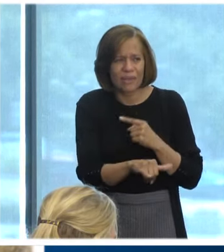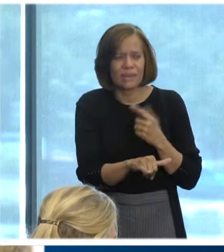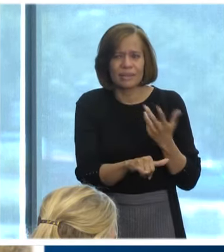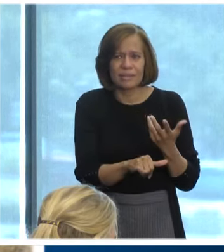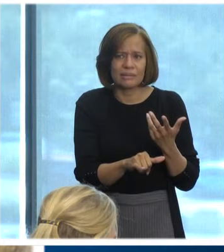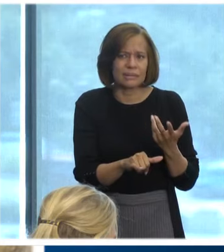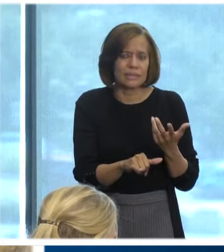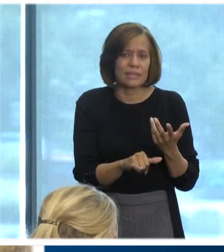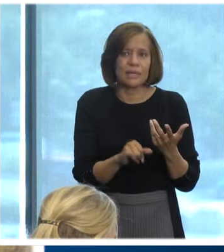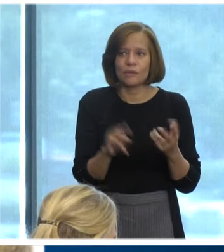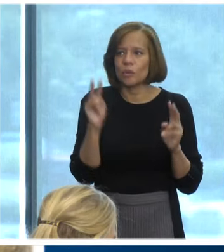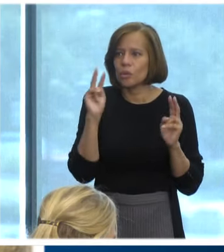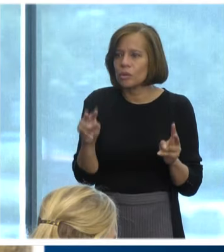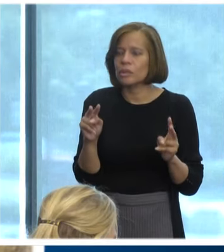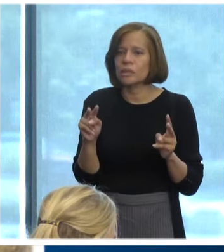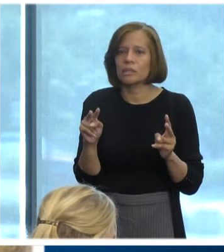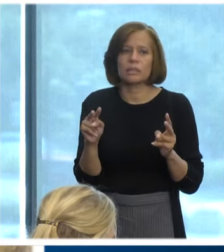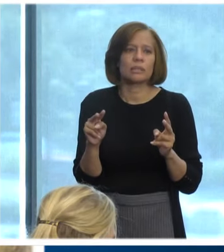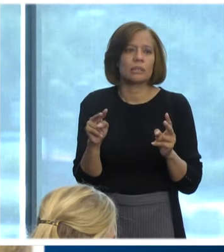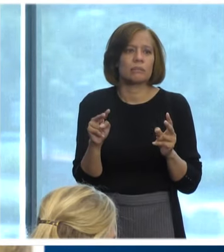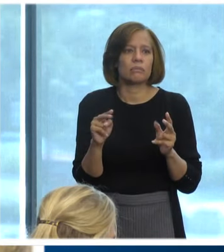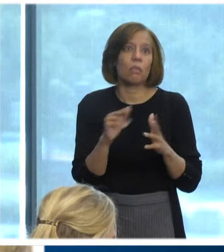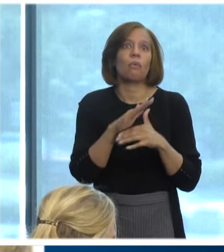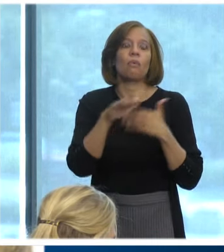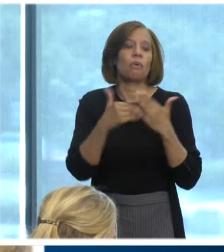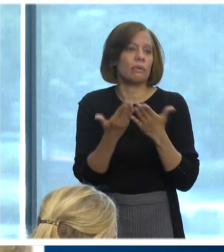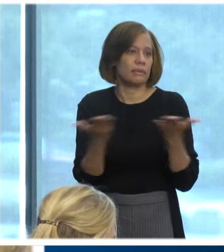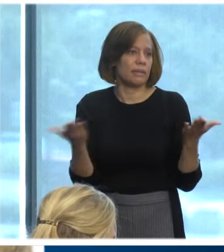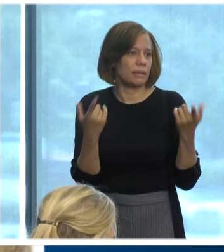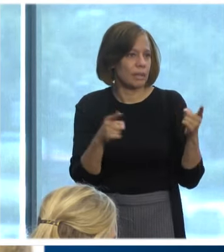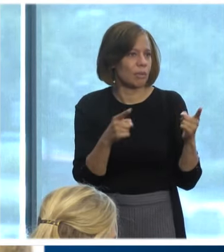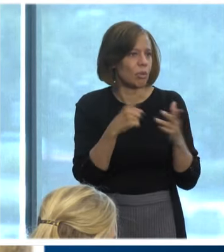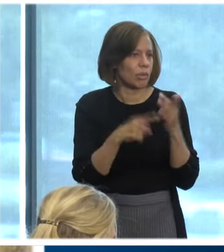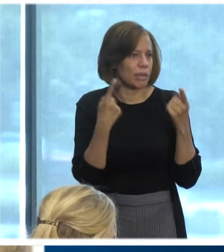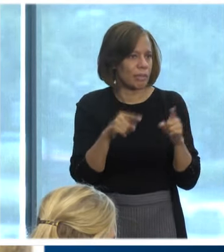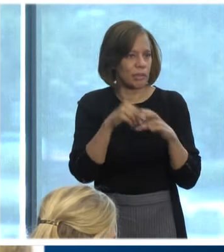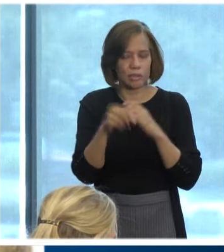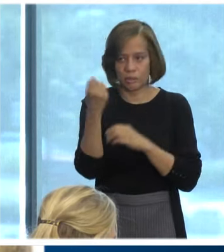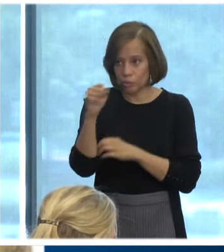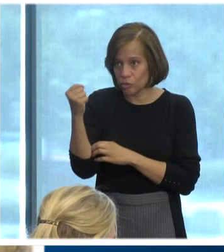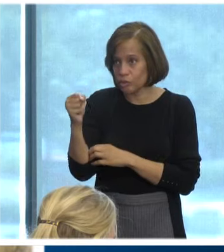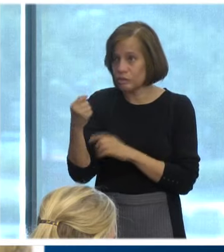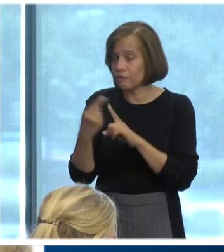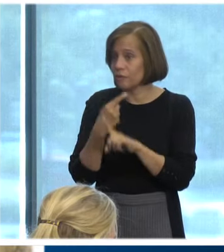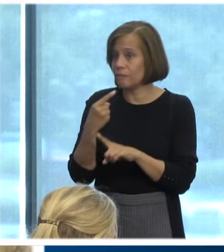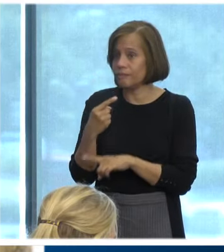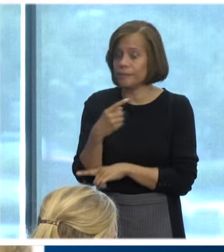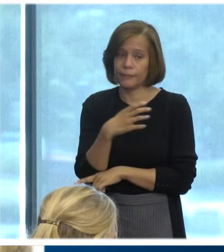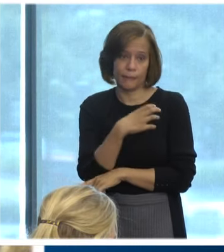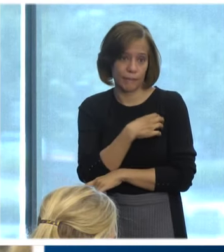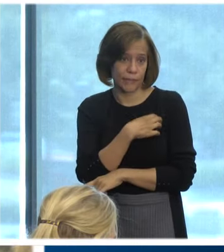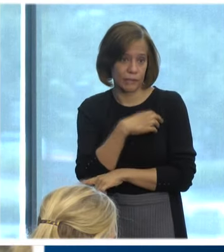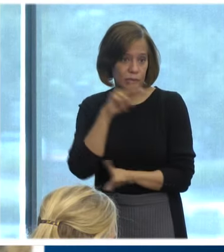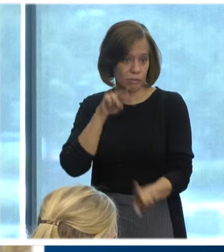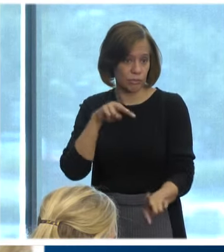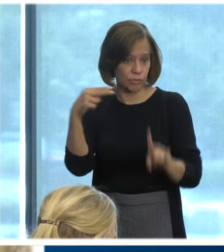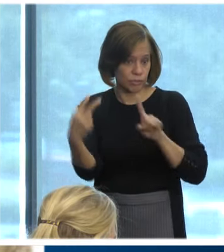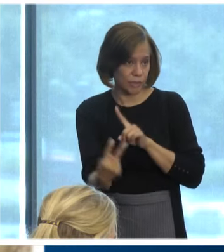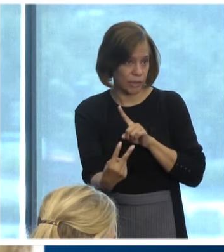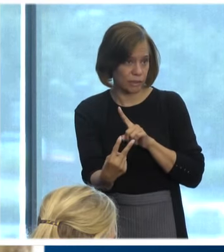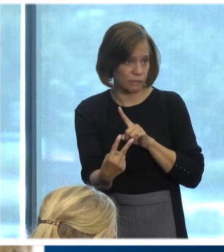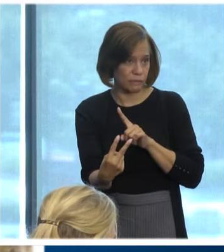you look at the vast majority of what went on in these protests, from the police contact point of view,